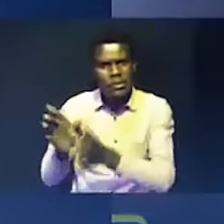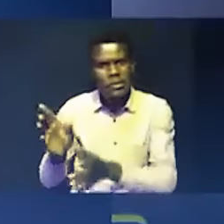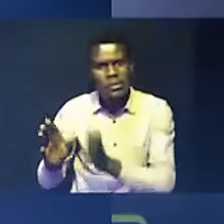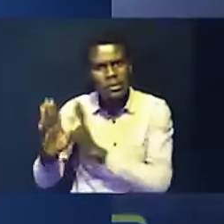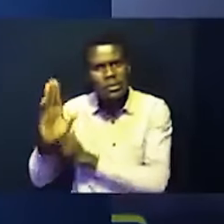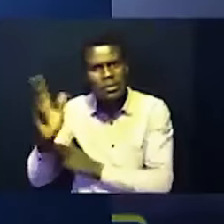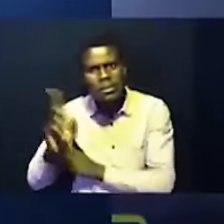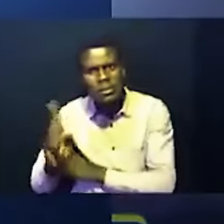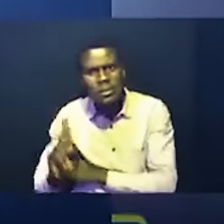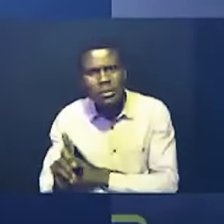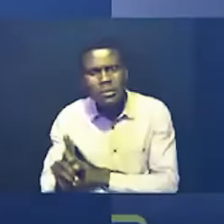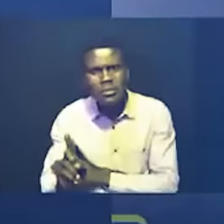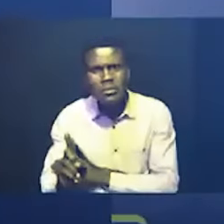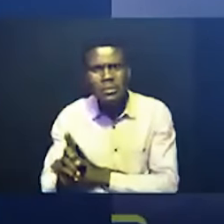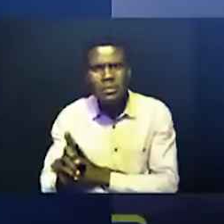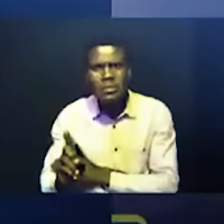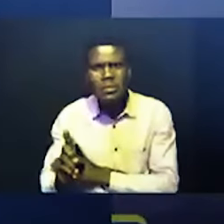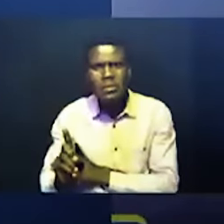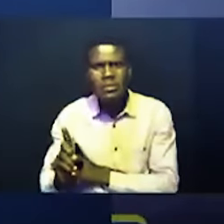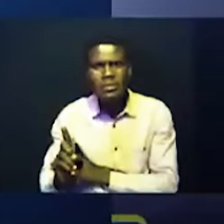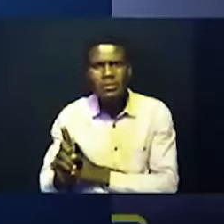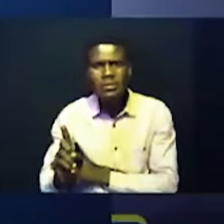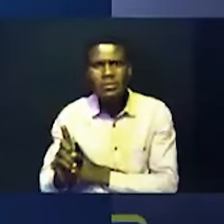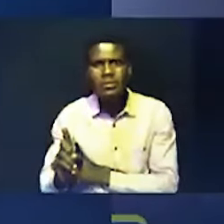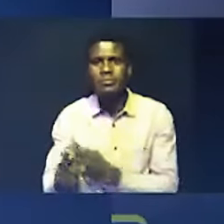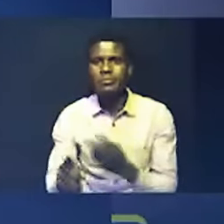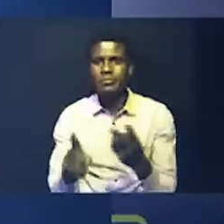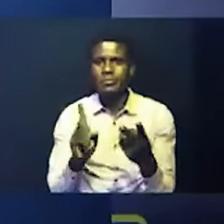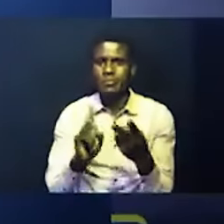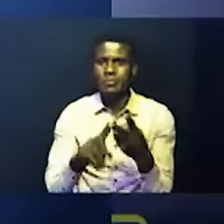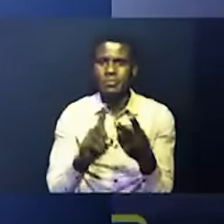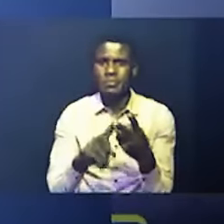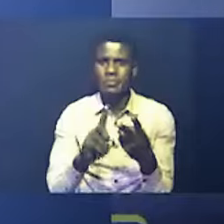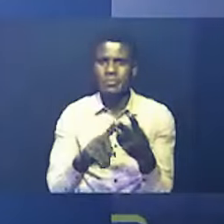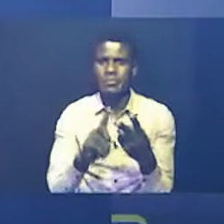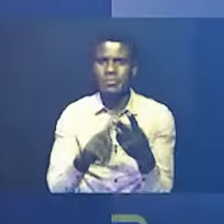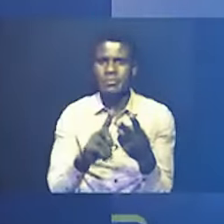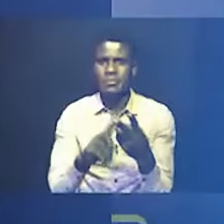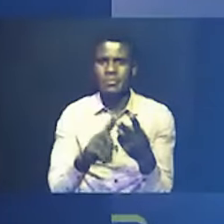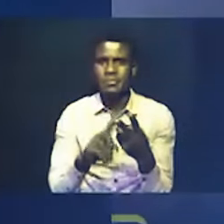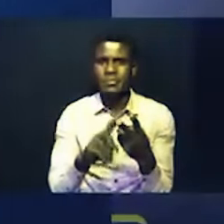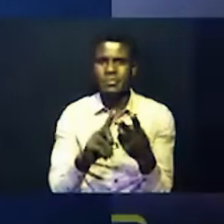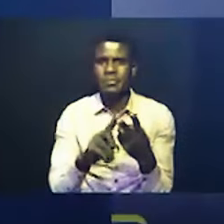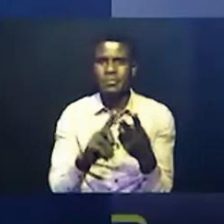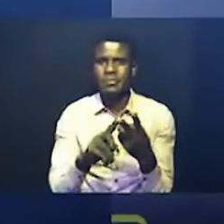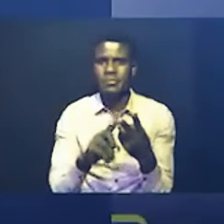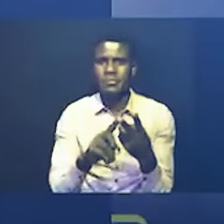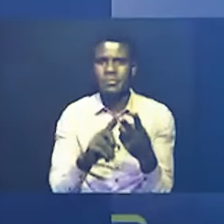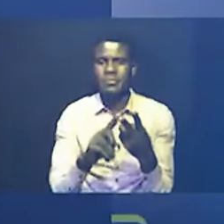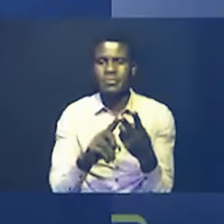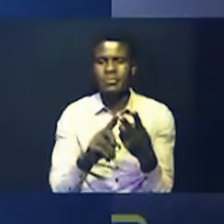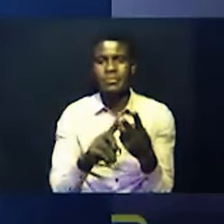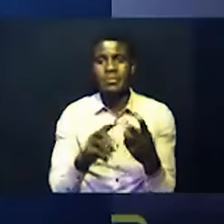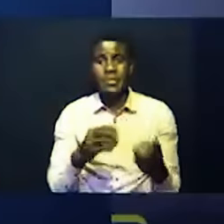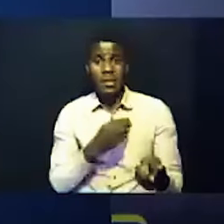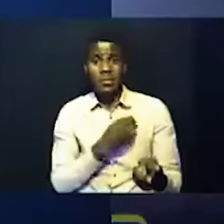was God number two moral and personal